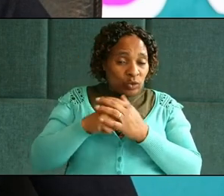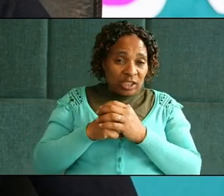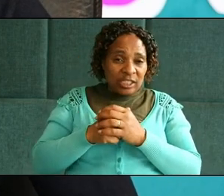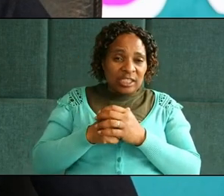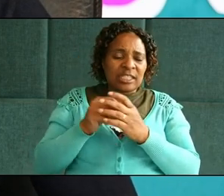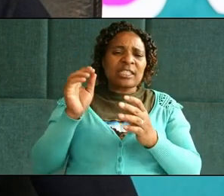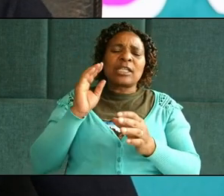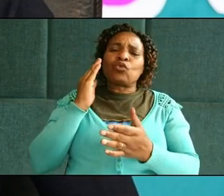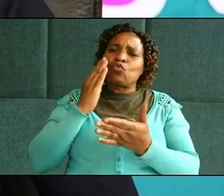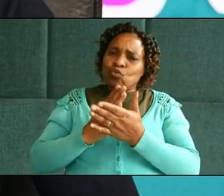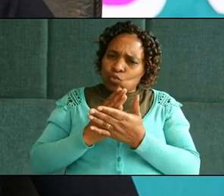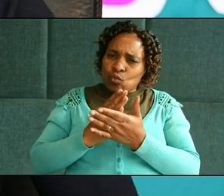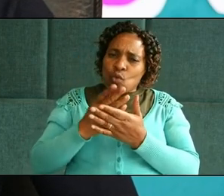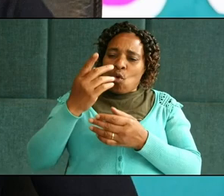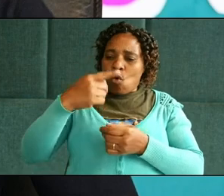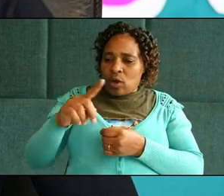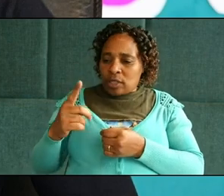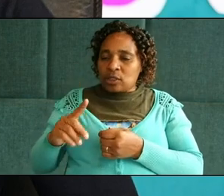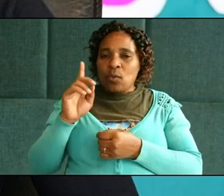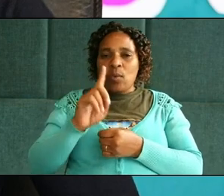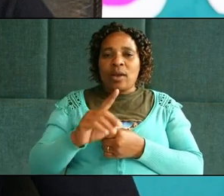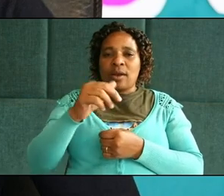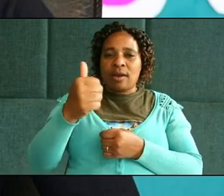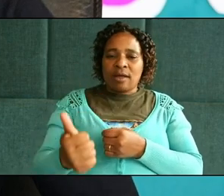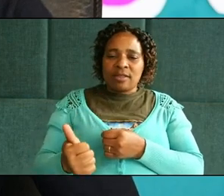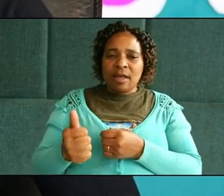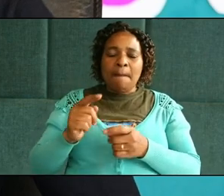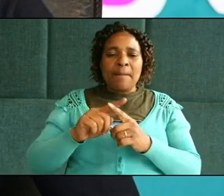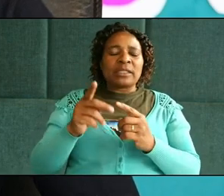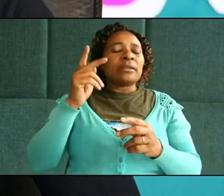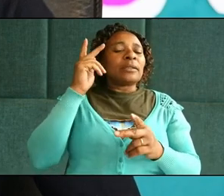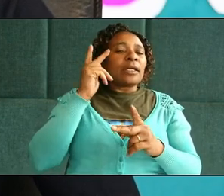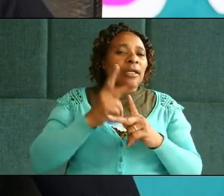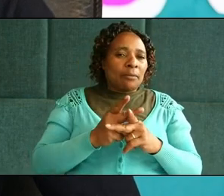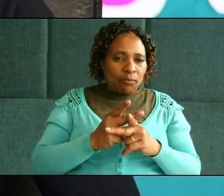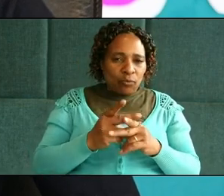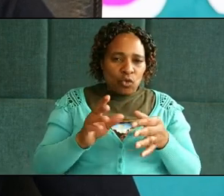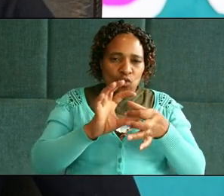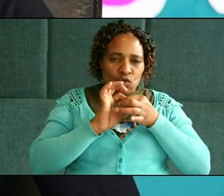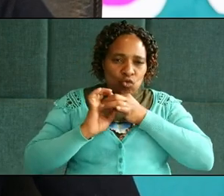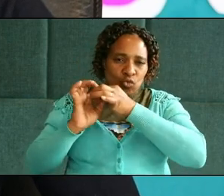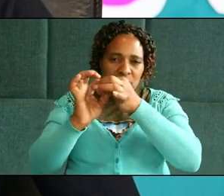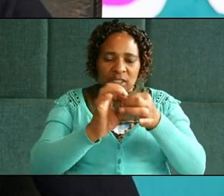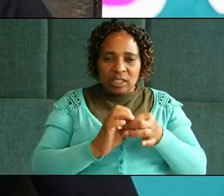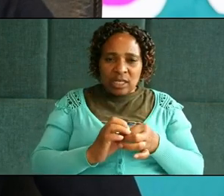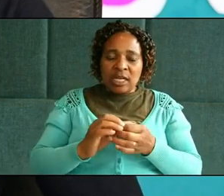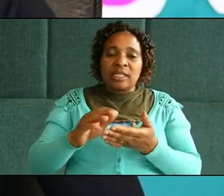should correct one another, but keep unity as our